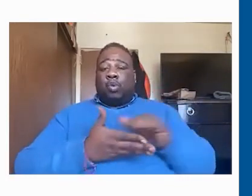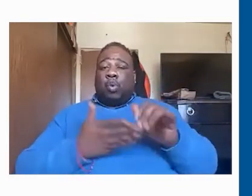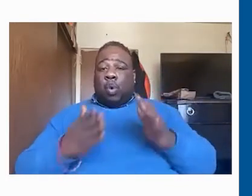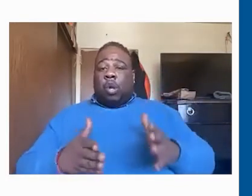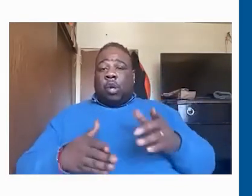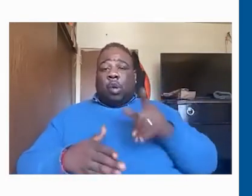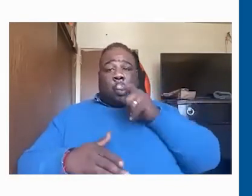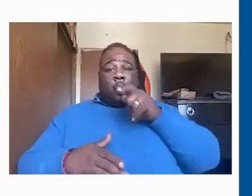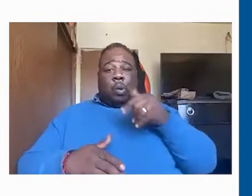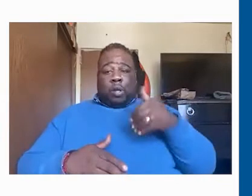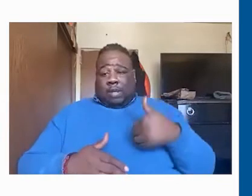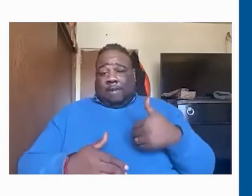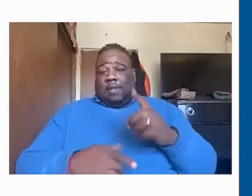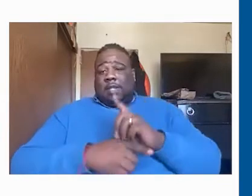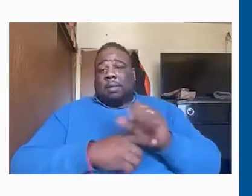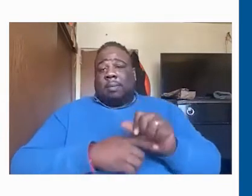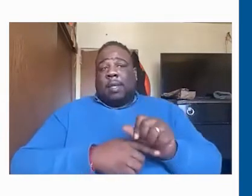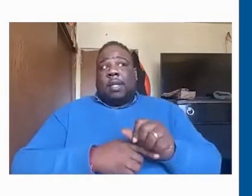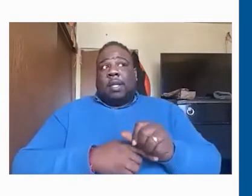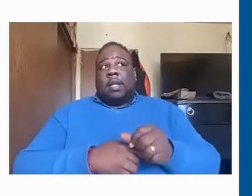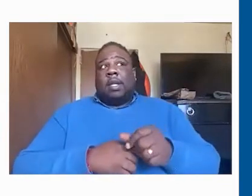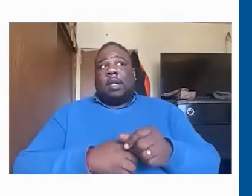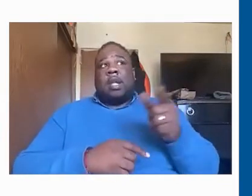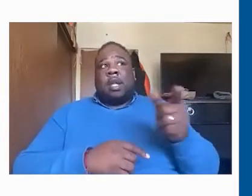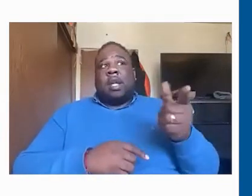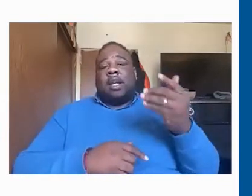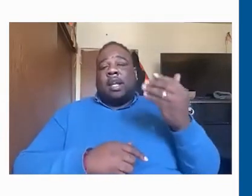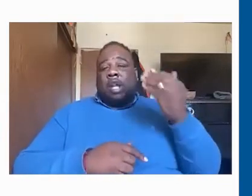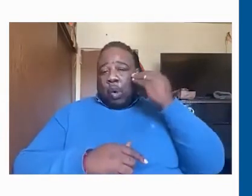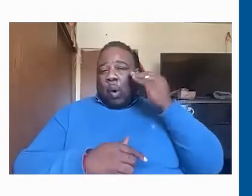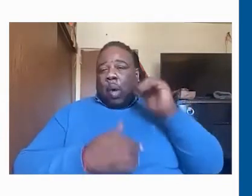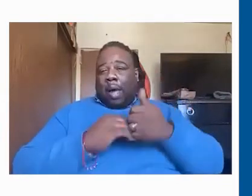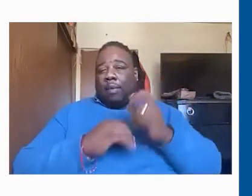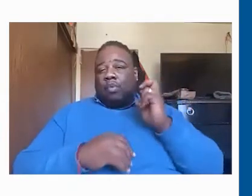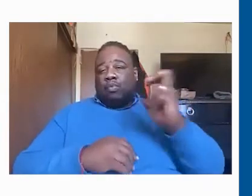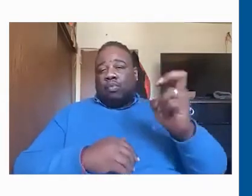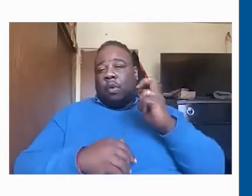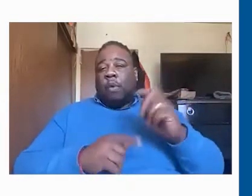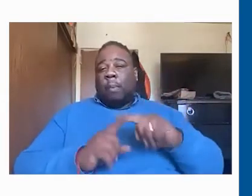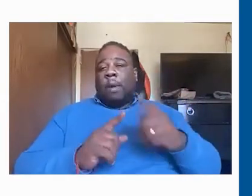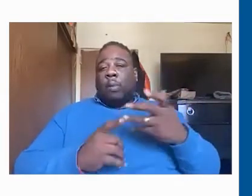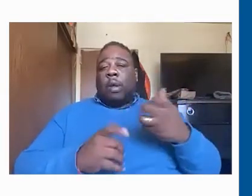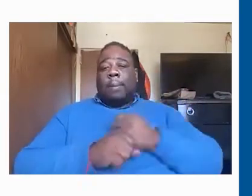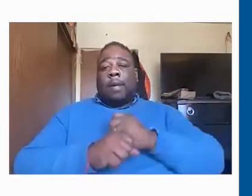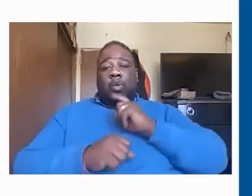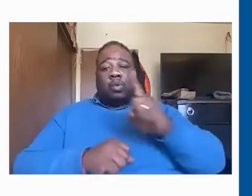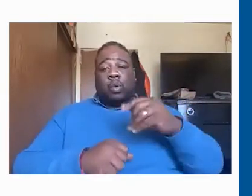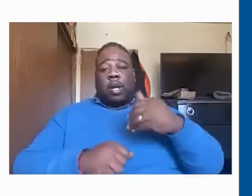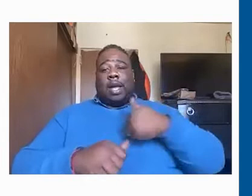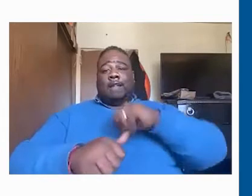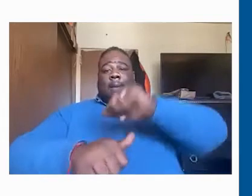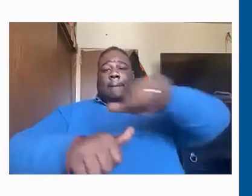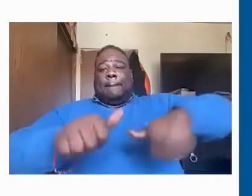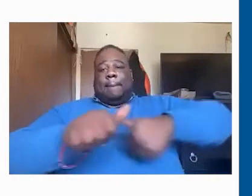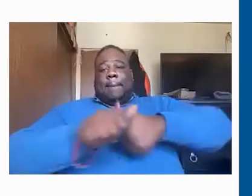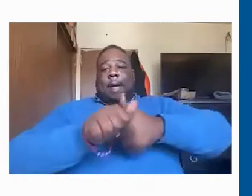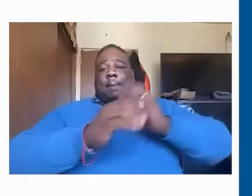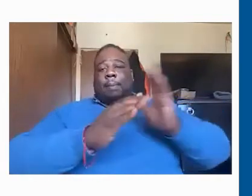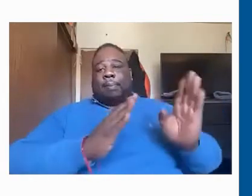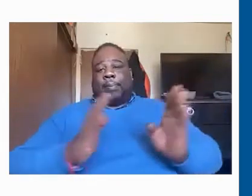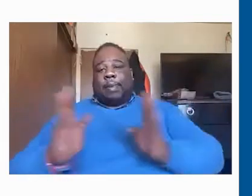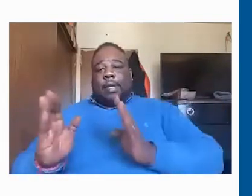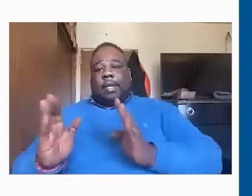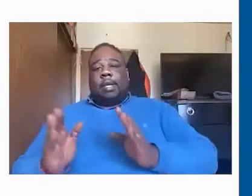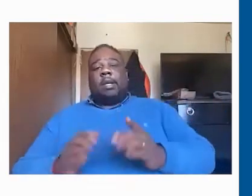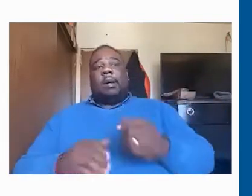but we want to know what our backup plan is going to be. So backup plan can include, using an accessible wheelchair taxi,